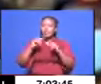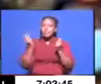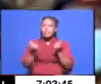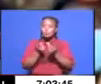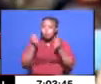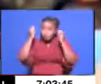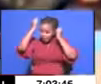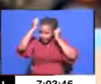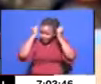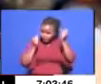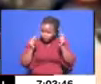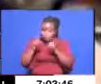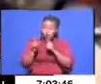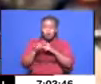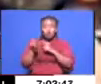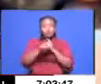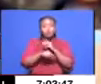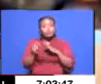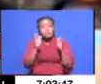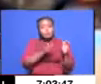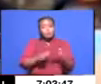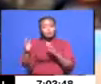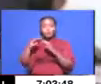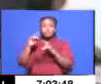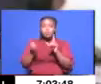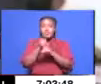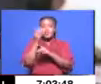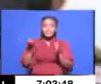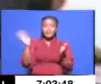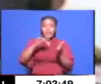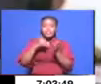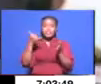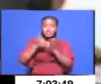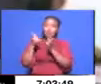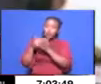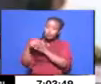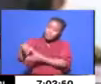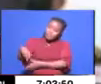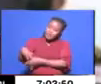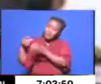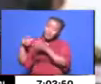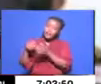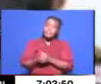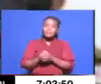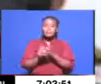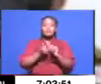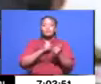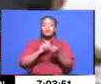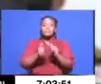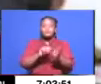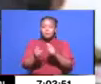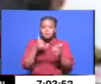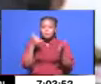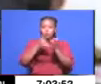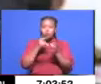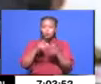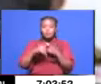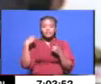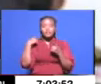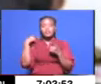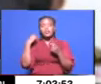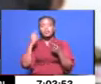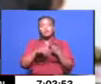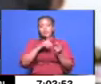we intend to bring it back, including rugby. Sporting commands self-sacrifice, discipline, as